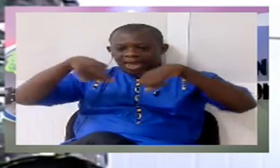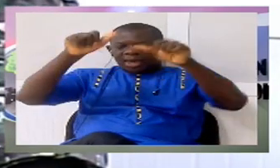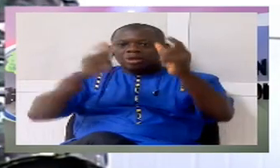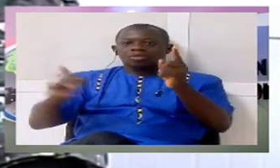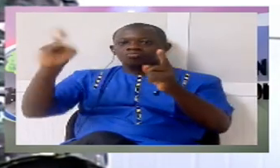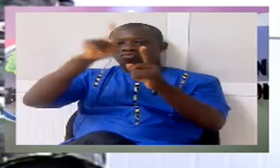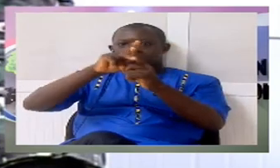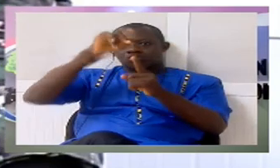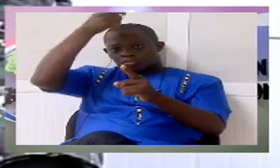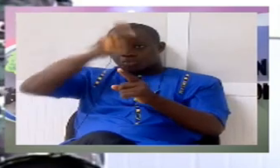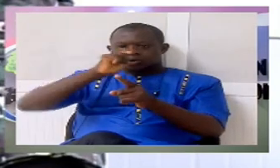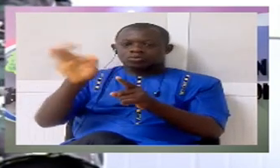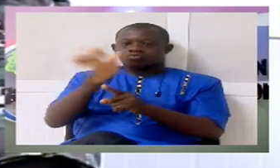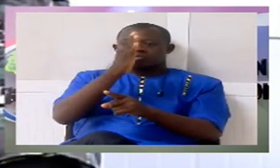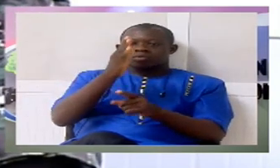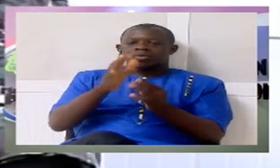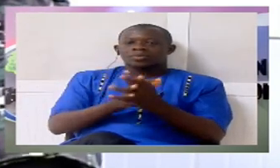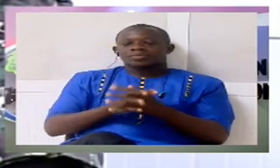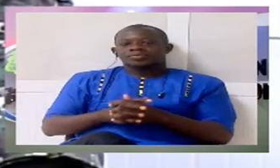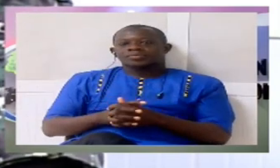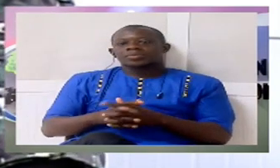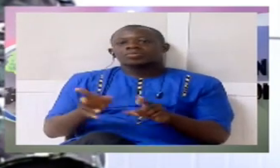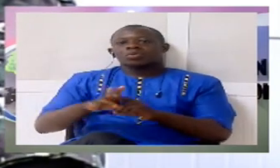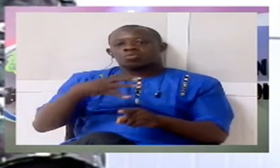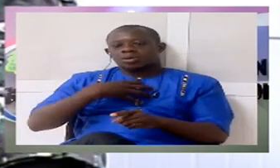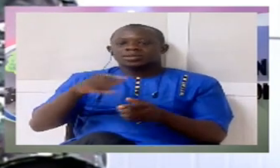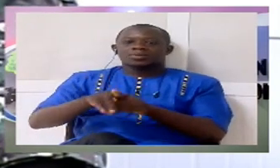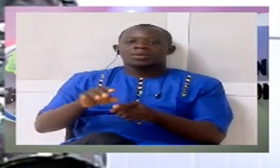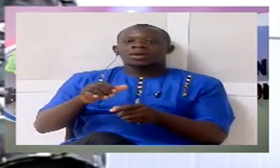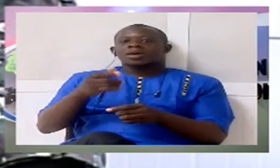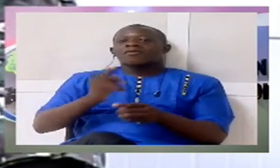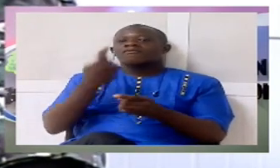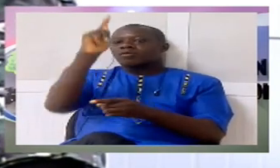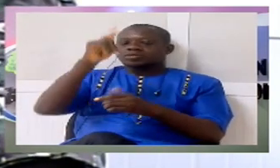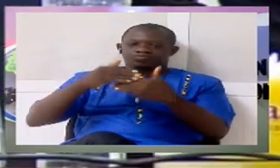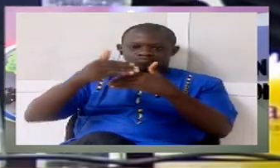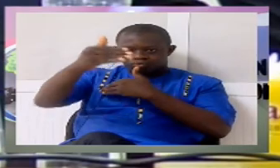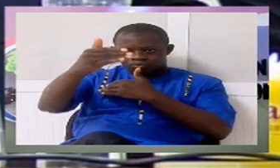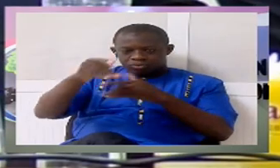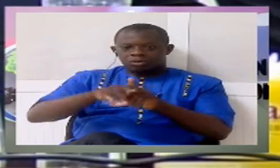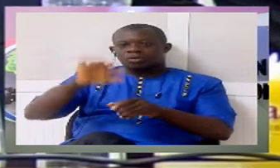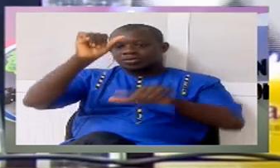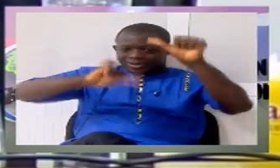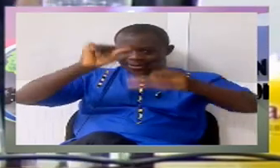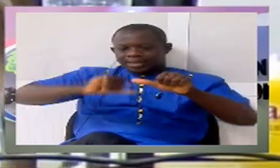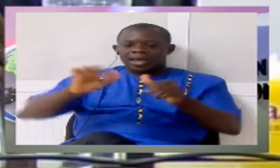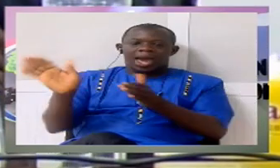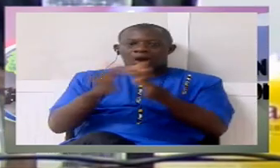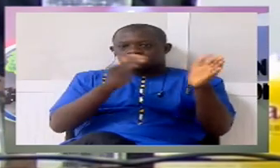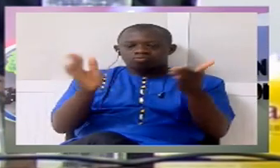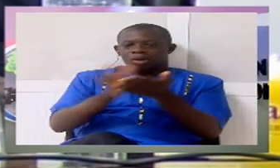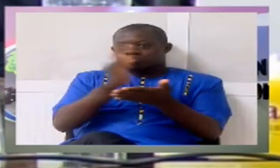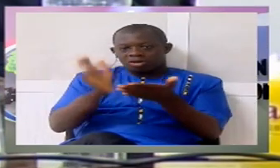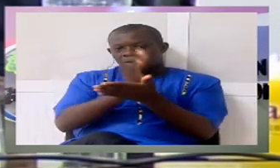they would be around Koto police. Because they used to go ahead to so clear the way. It therefore